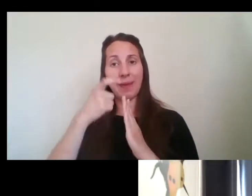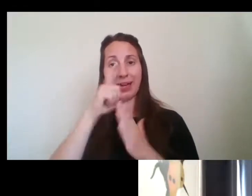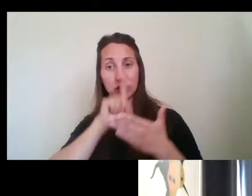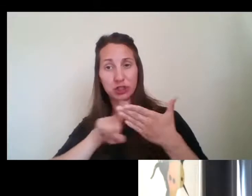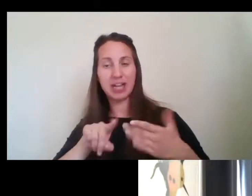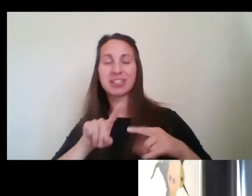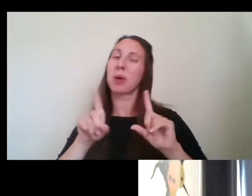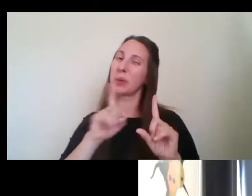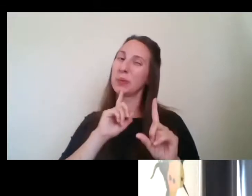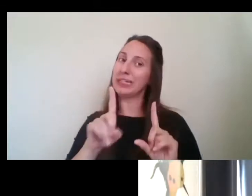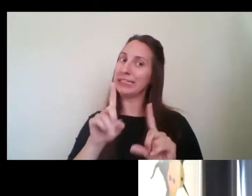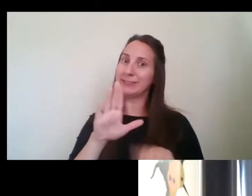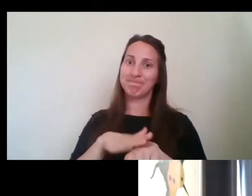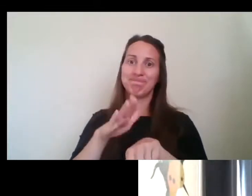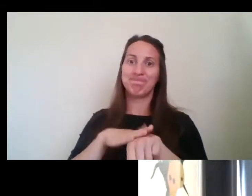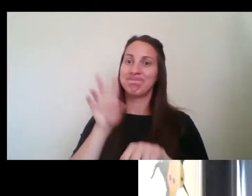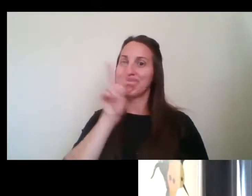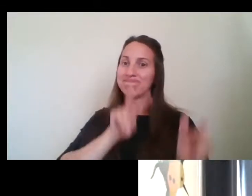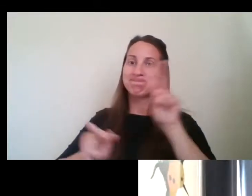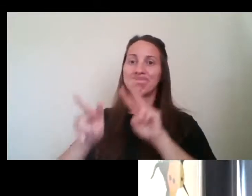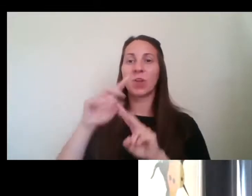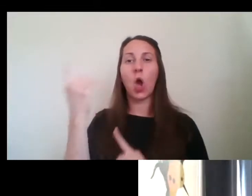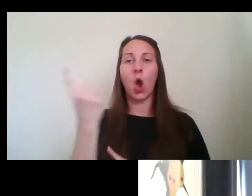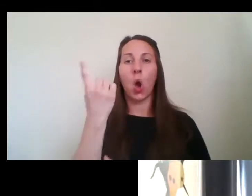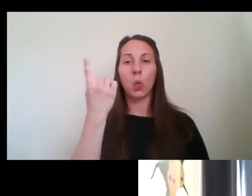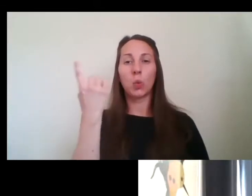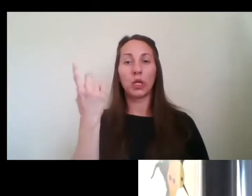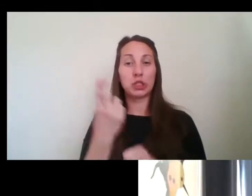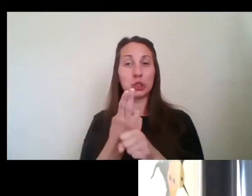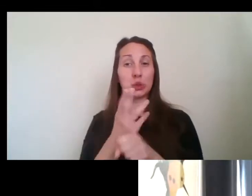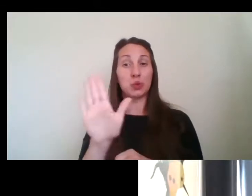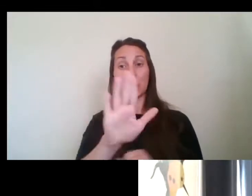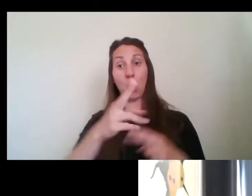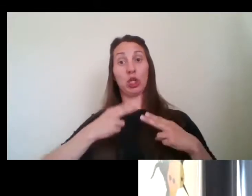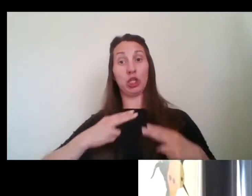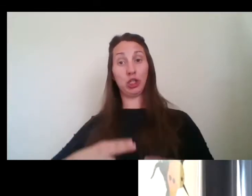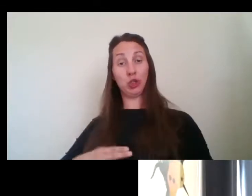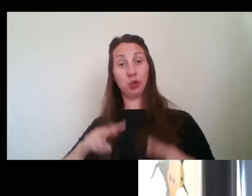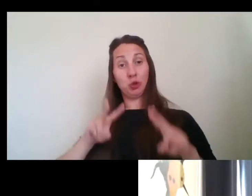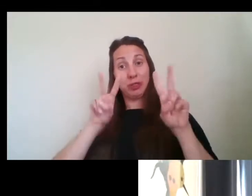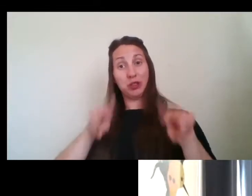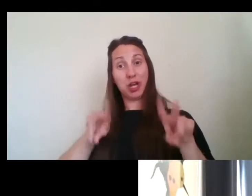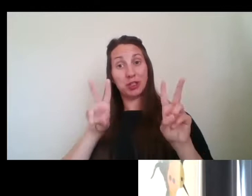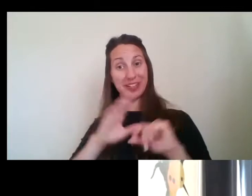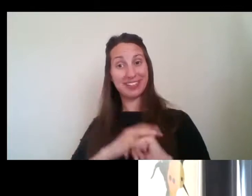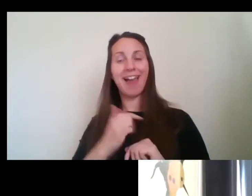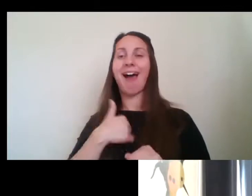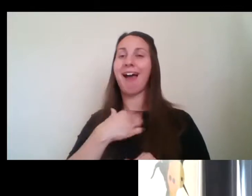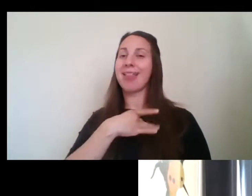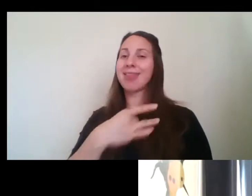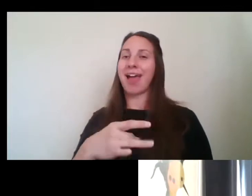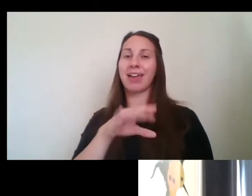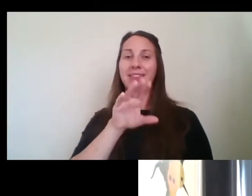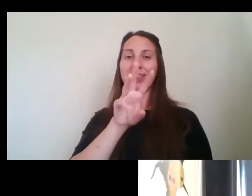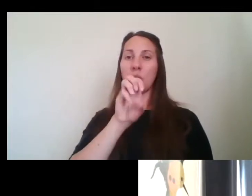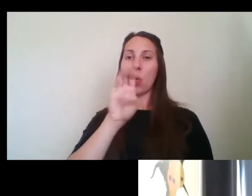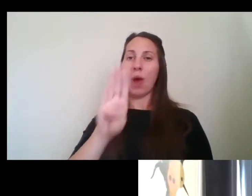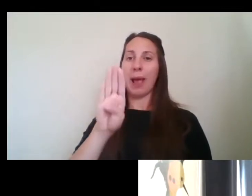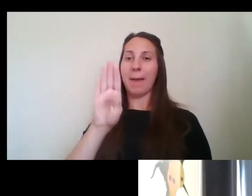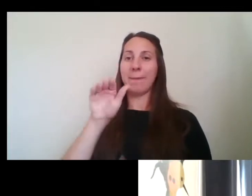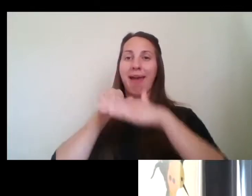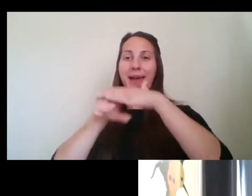and backed up with human judgment. I like the Web Accessibility Toolbar, just simply named for